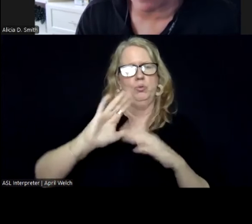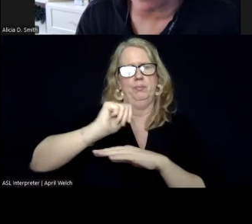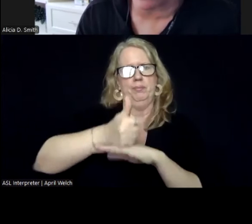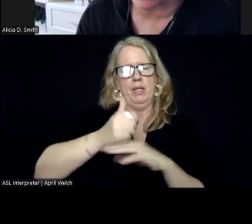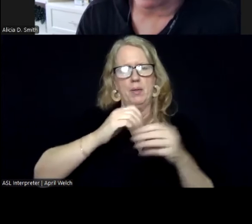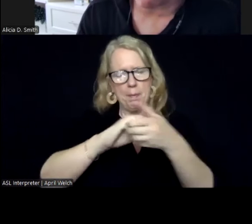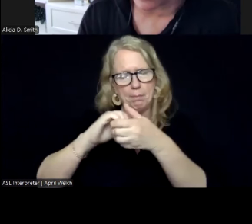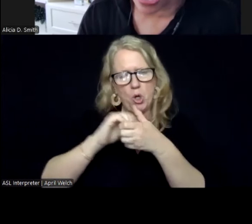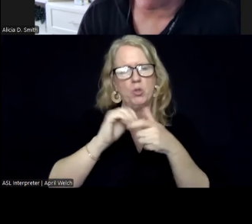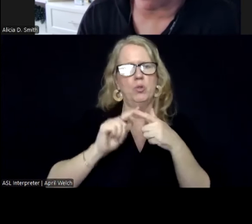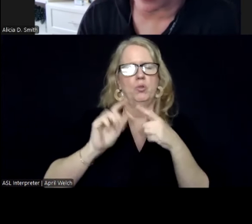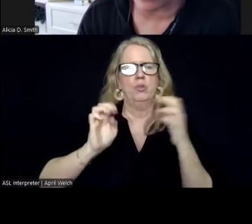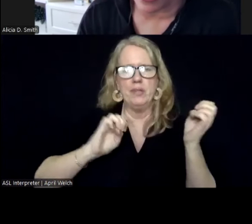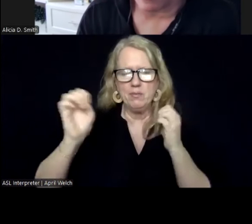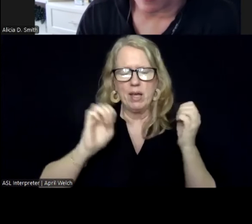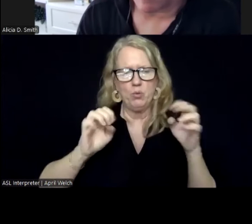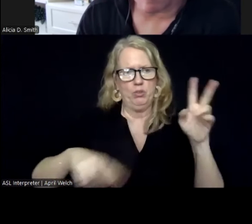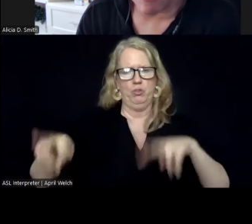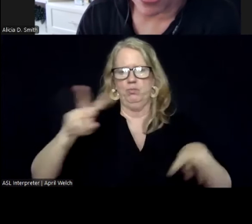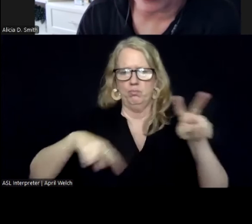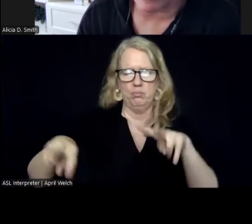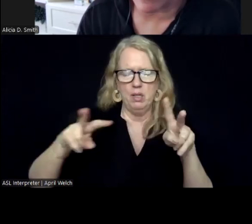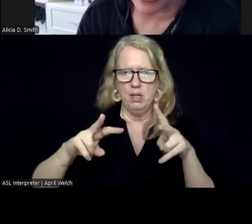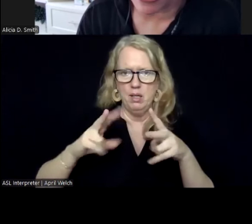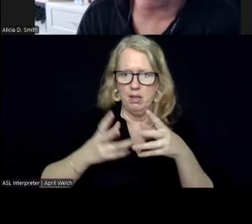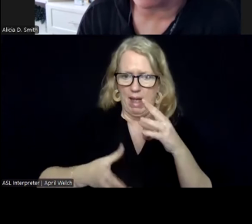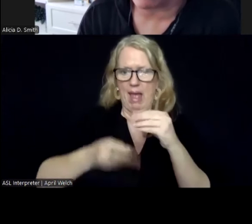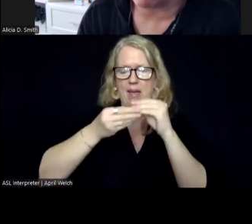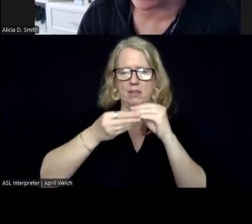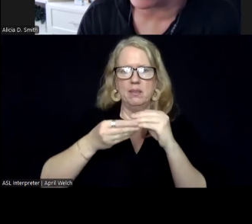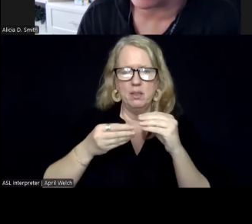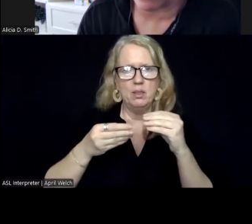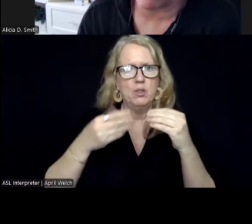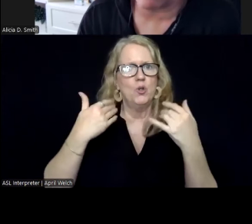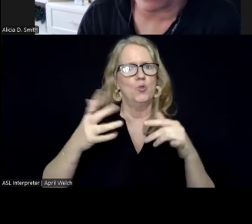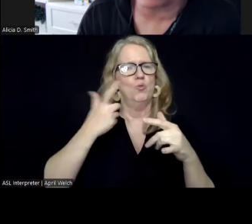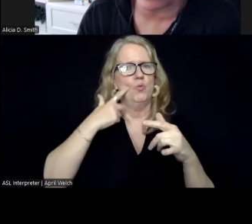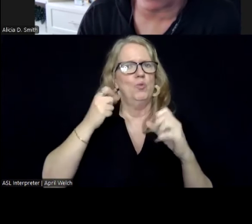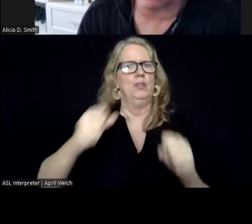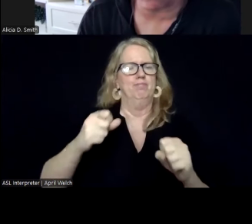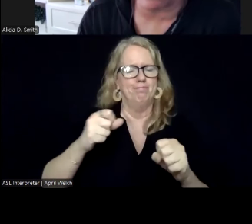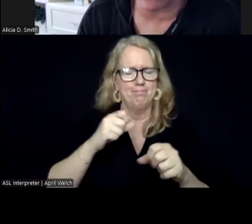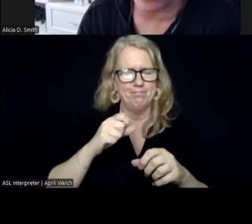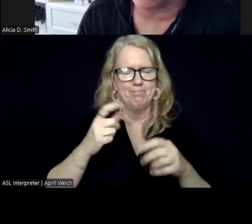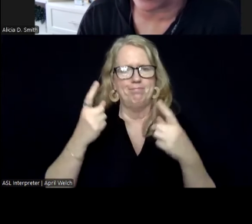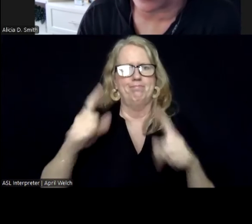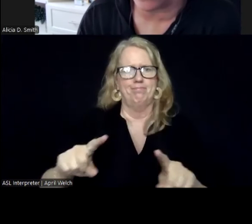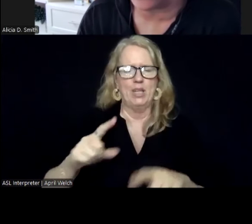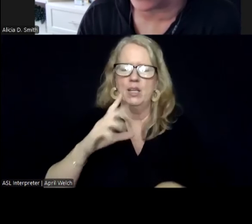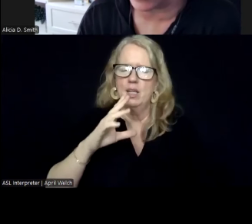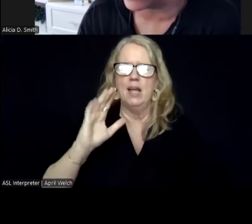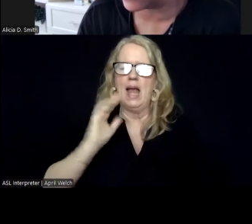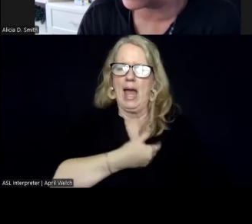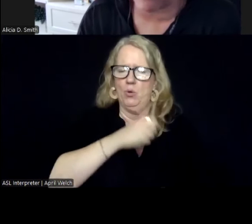and evaluation partners on top of all that really sealed the deal for us that this is the work that we need